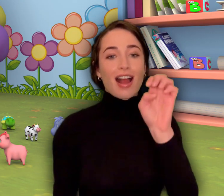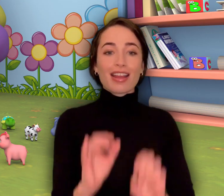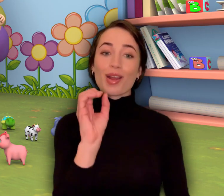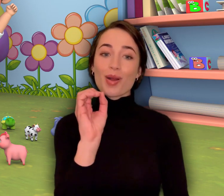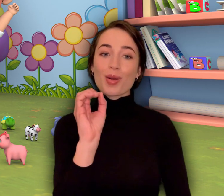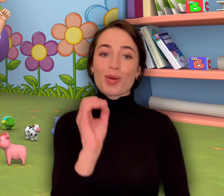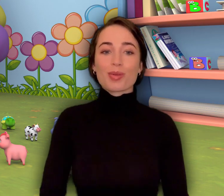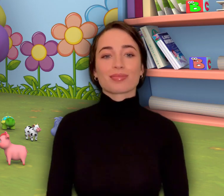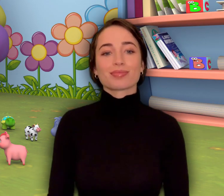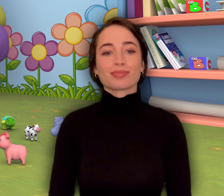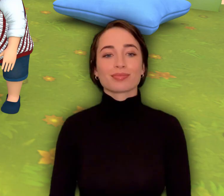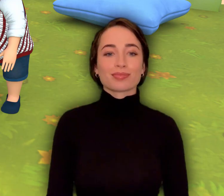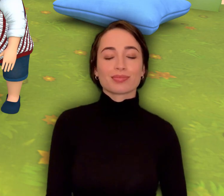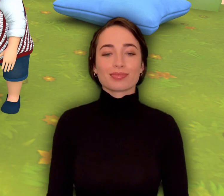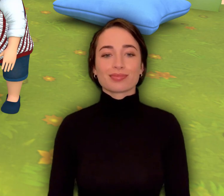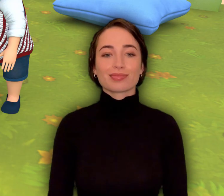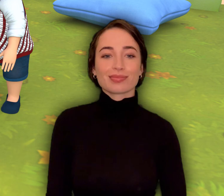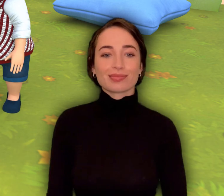e e-